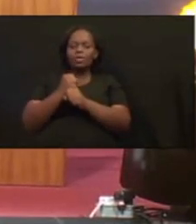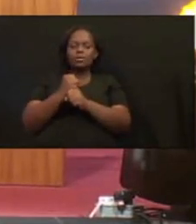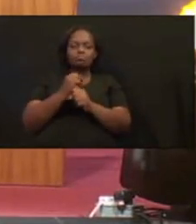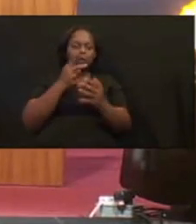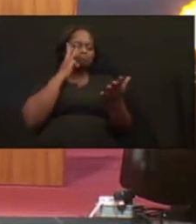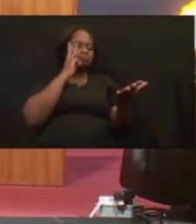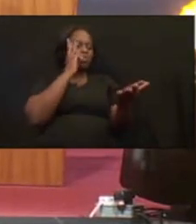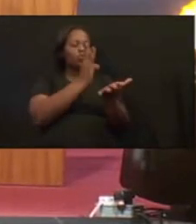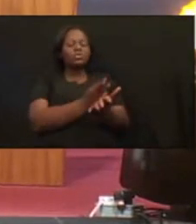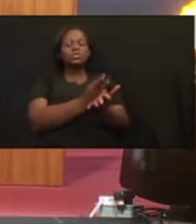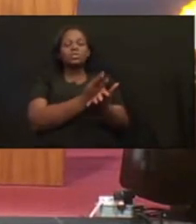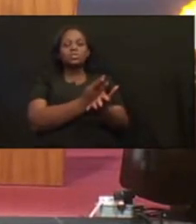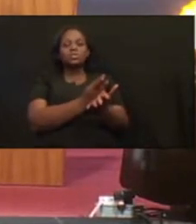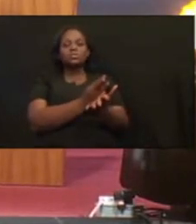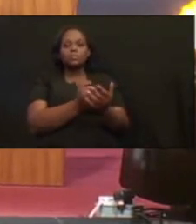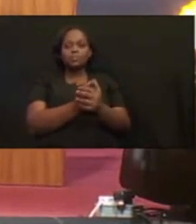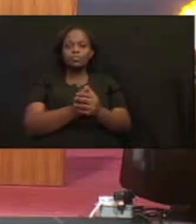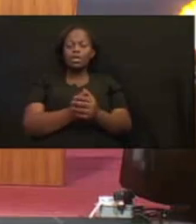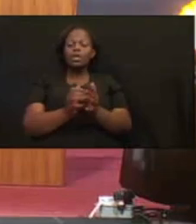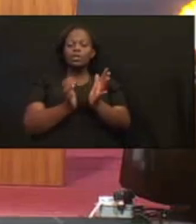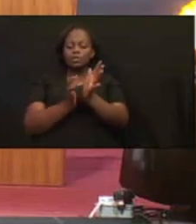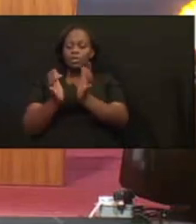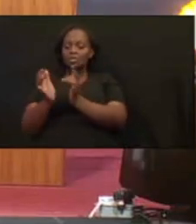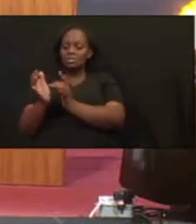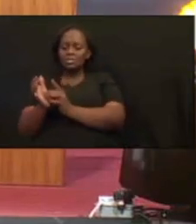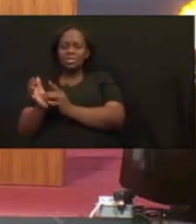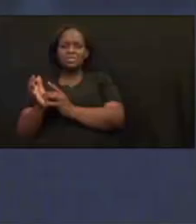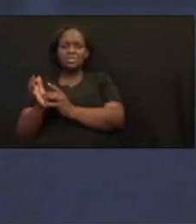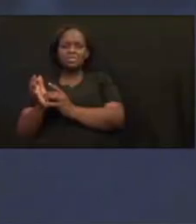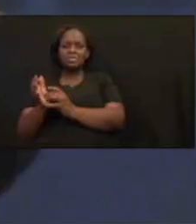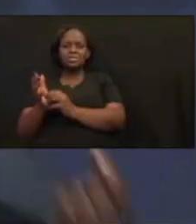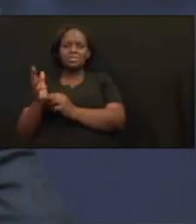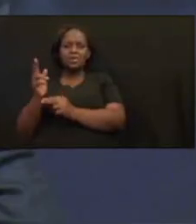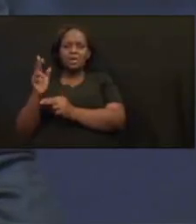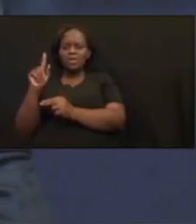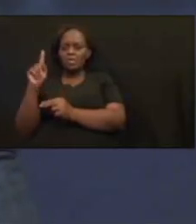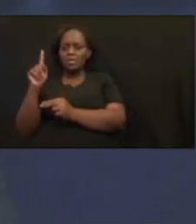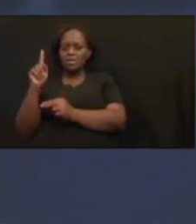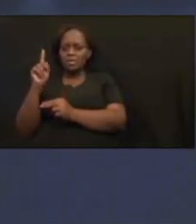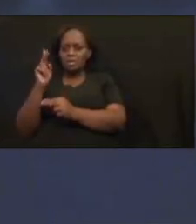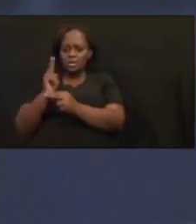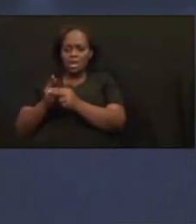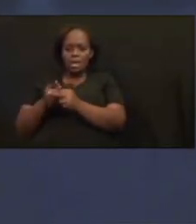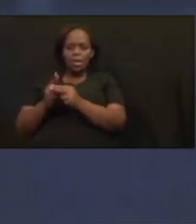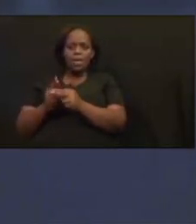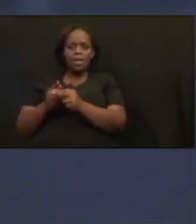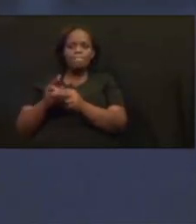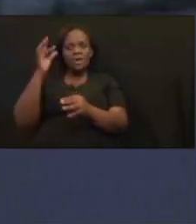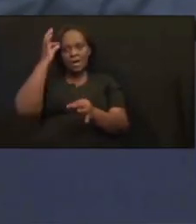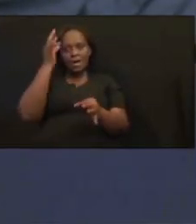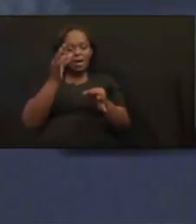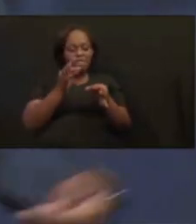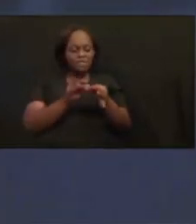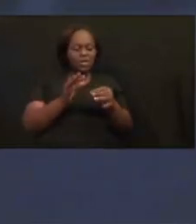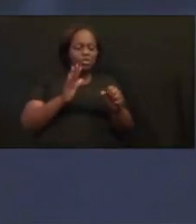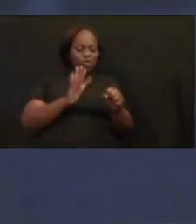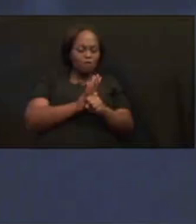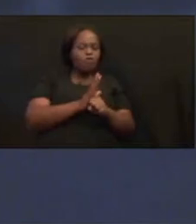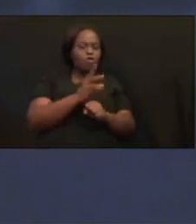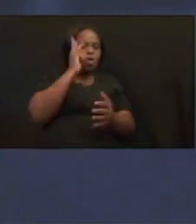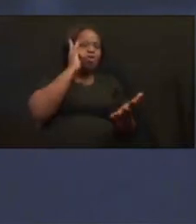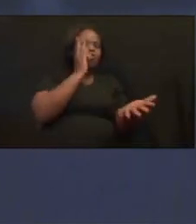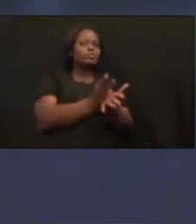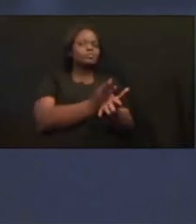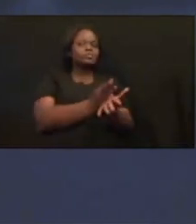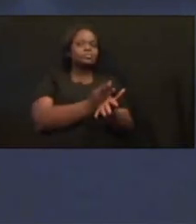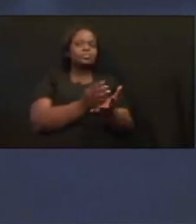witness. Even Jesus was called the faithful witness. That was the revelation of him to John in